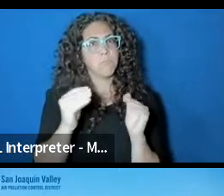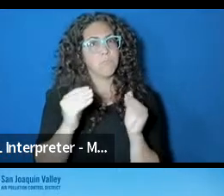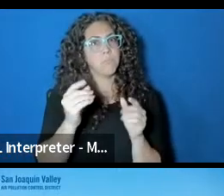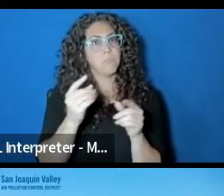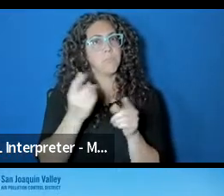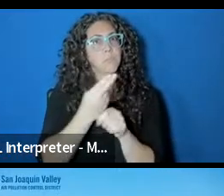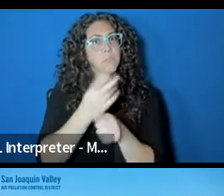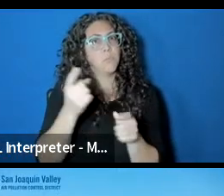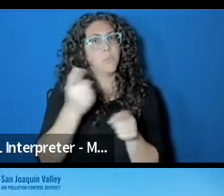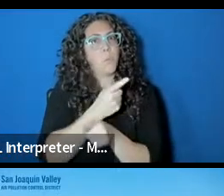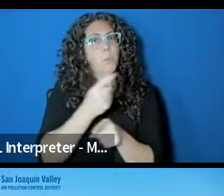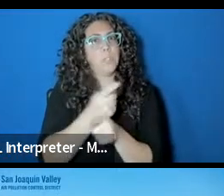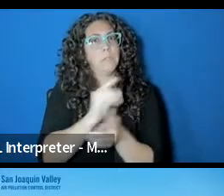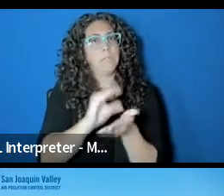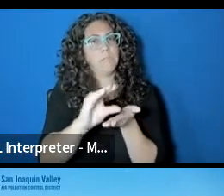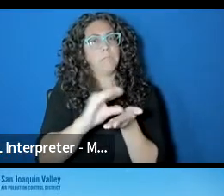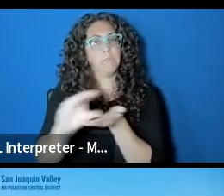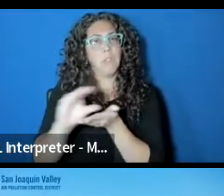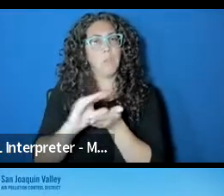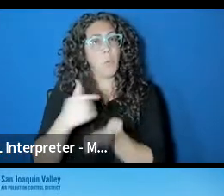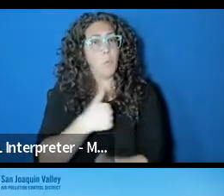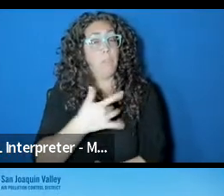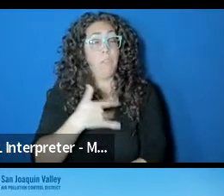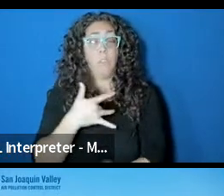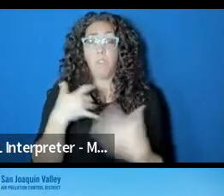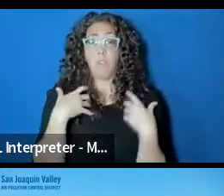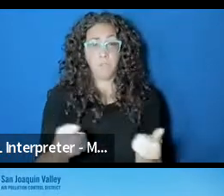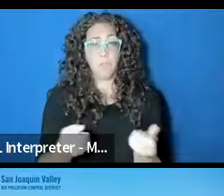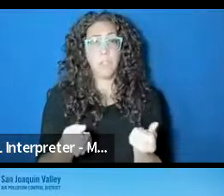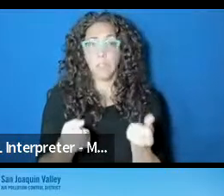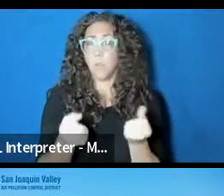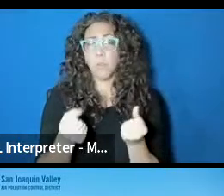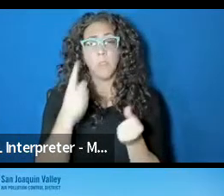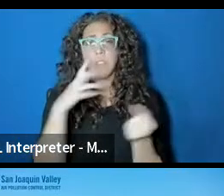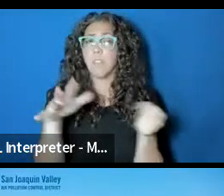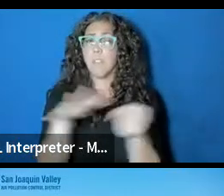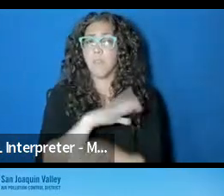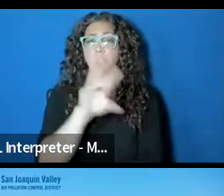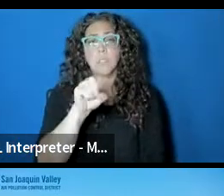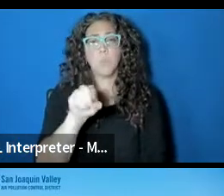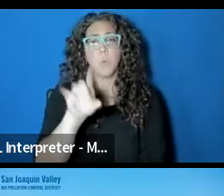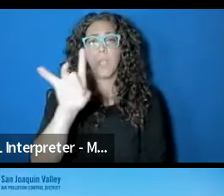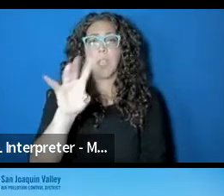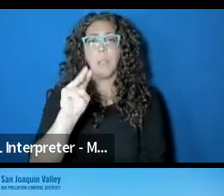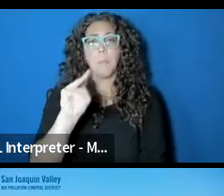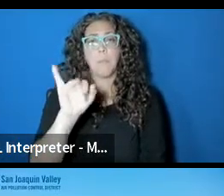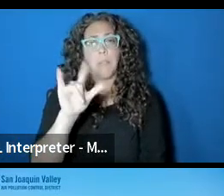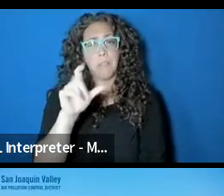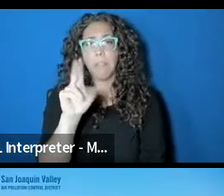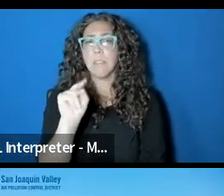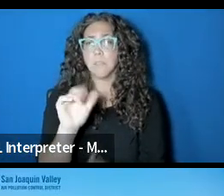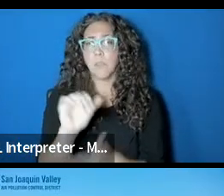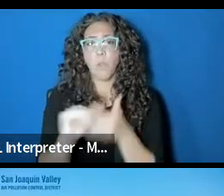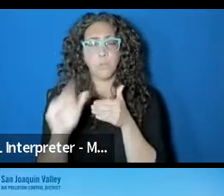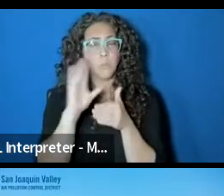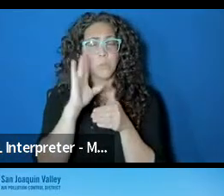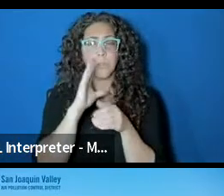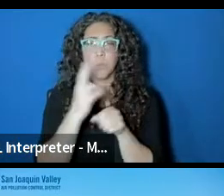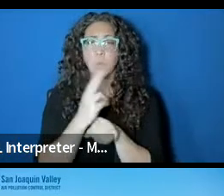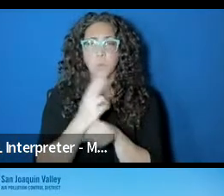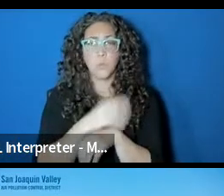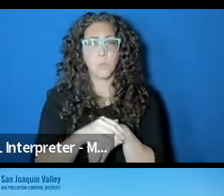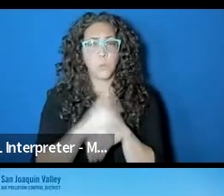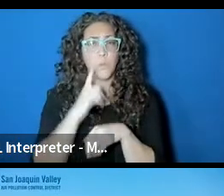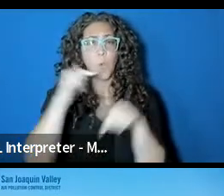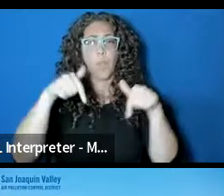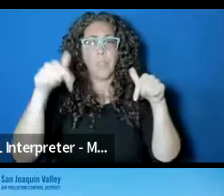pretty confident that at the end of the day, though, the full $6.8 million likely wouldn't be used. For